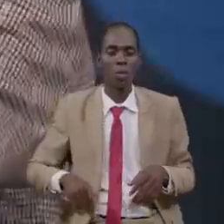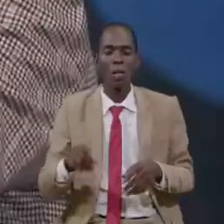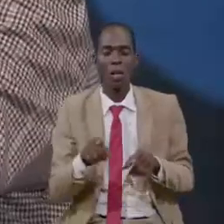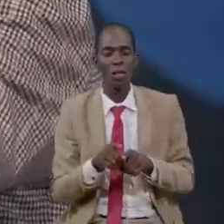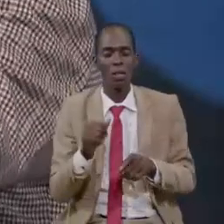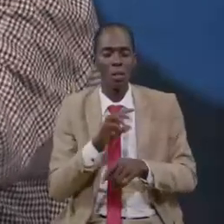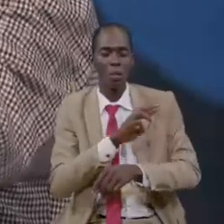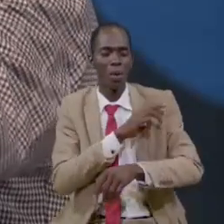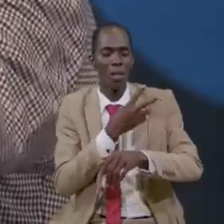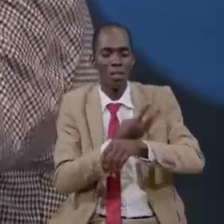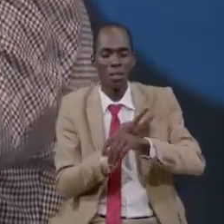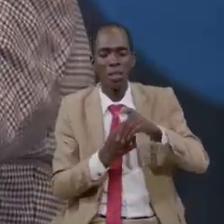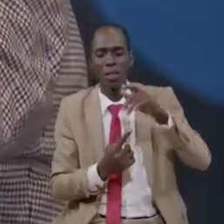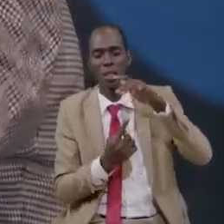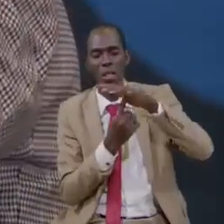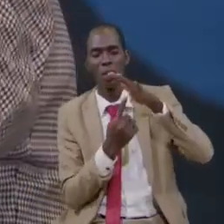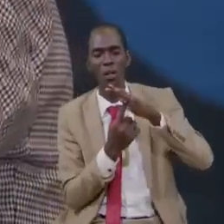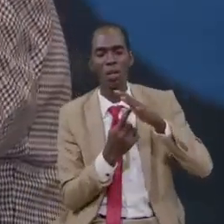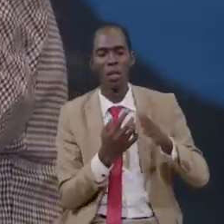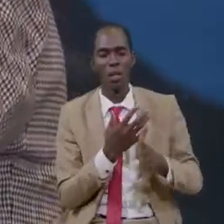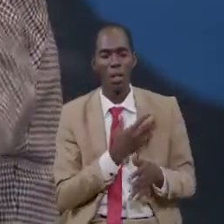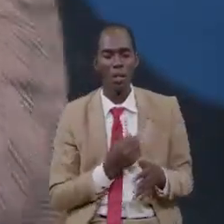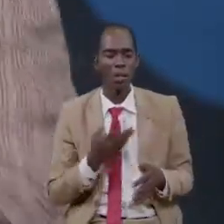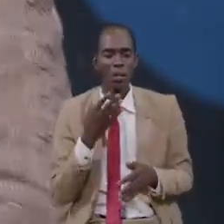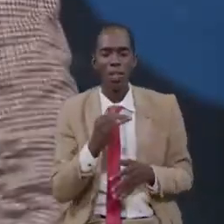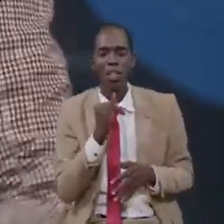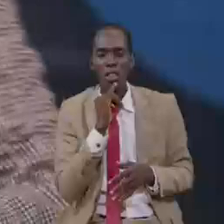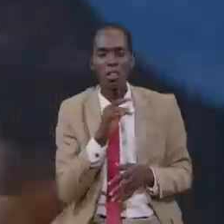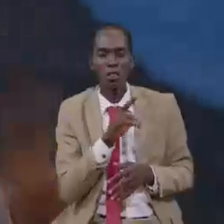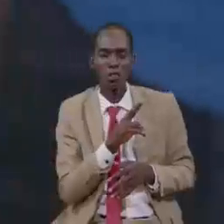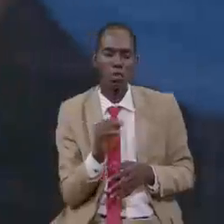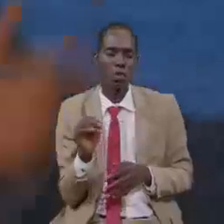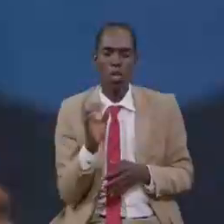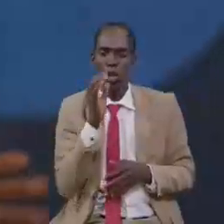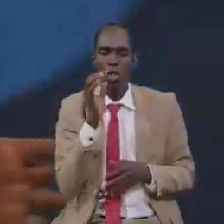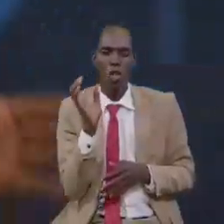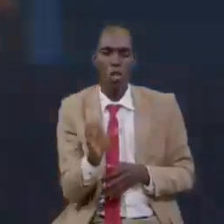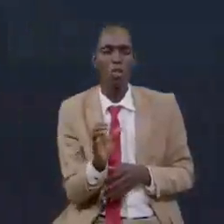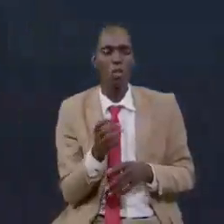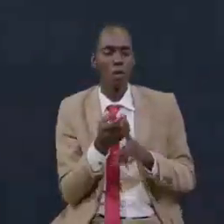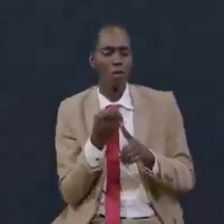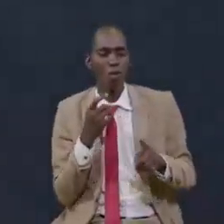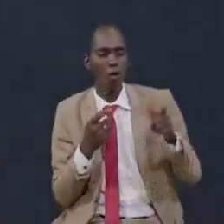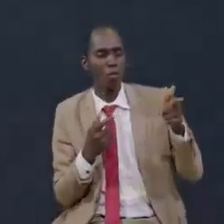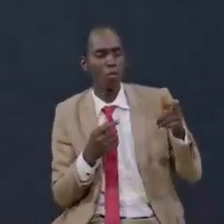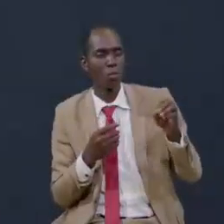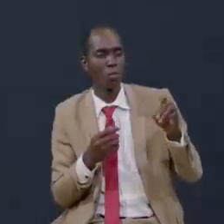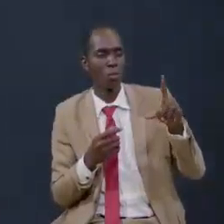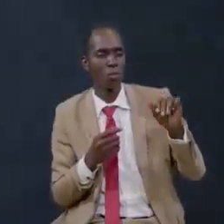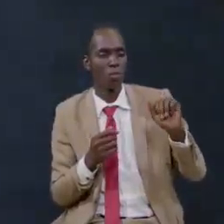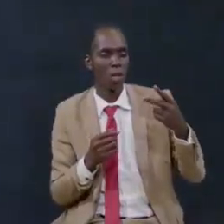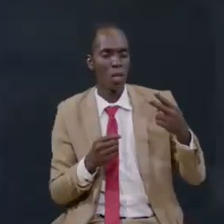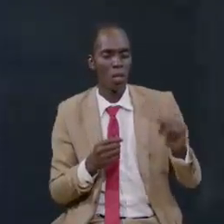strong tower, and there is no curse from Goliath, there's no curse from an old man that will get to